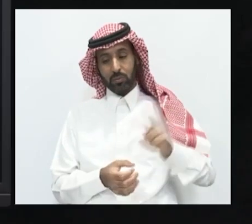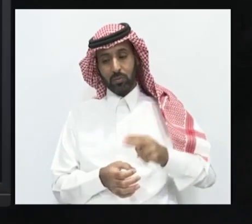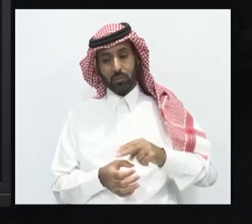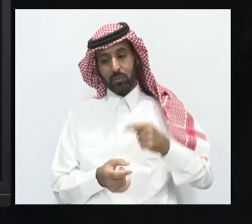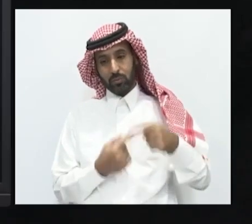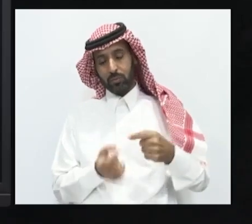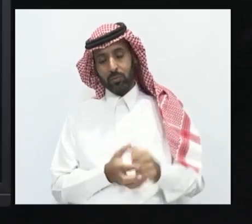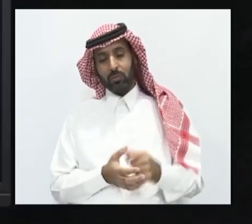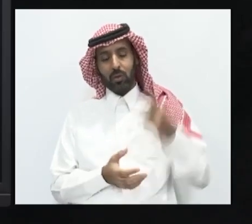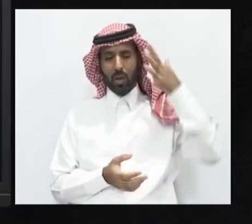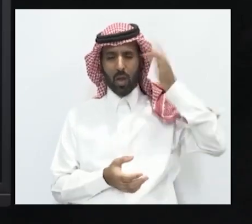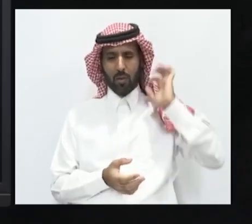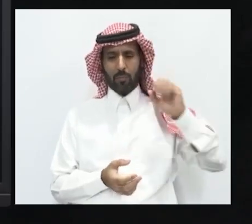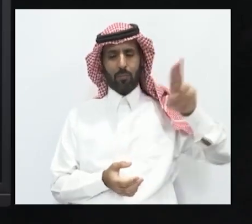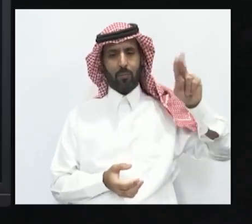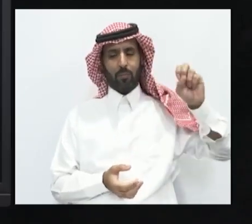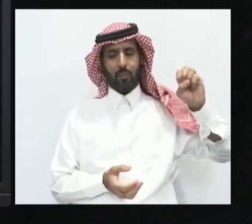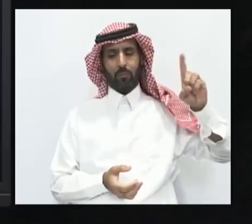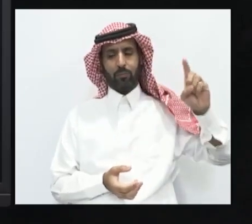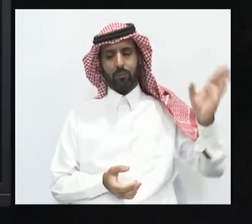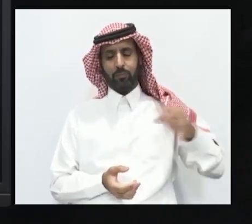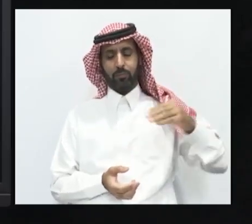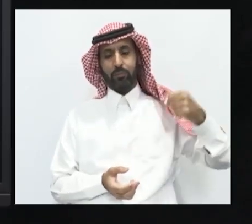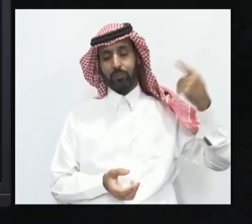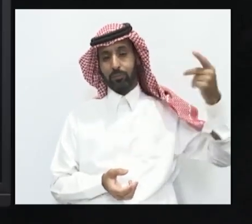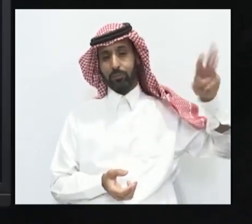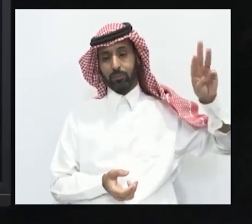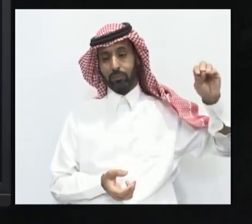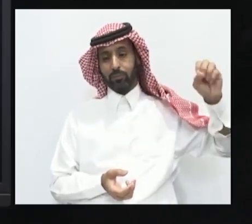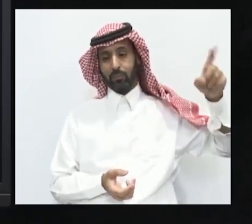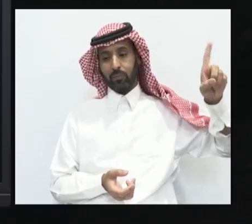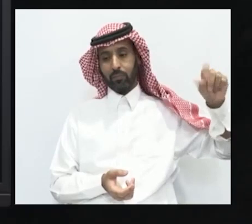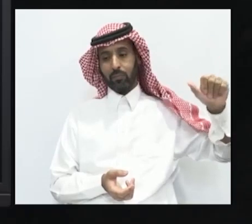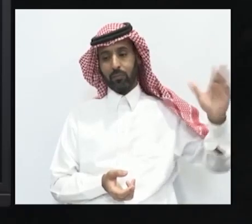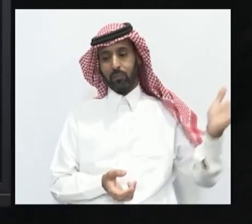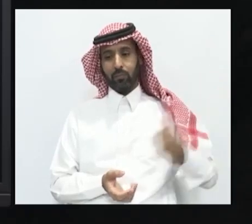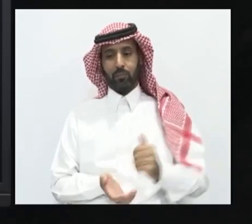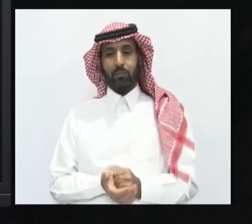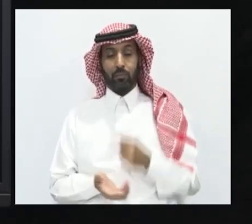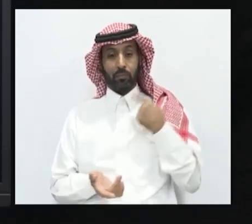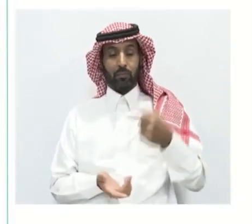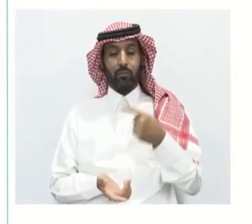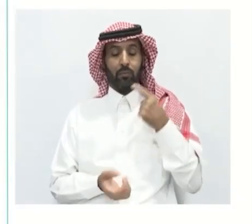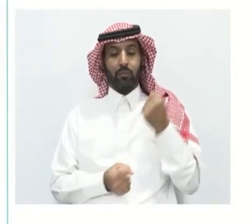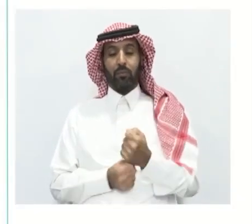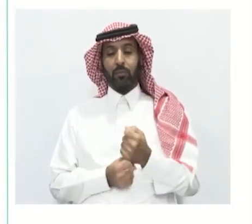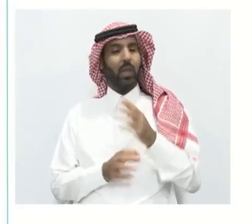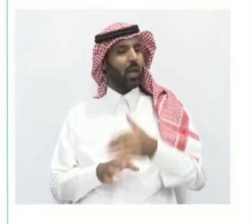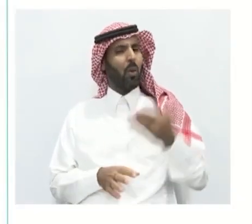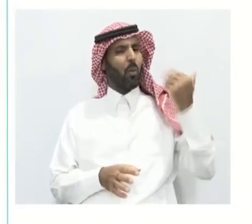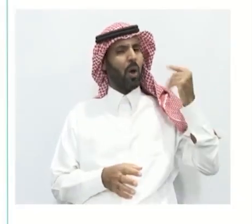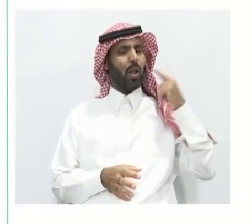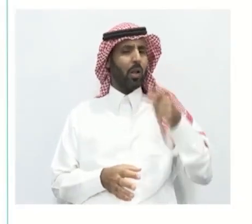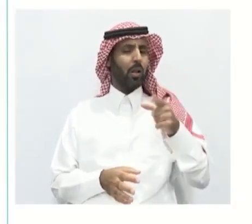to or would. If it's a habit, an action, something that you did. But if you're talking about states,